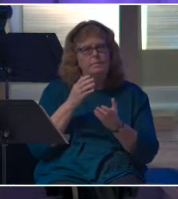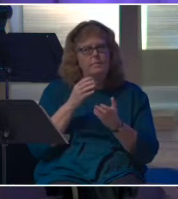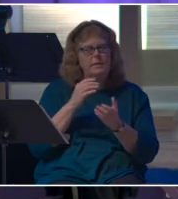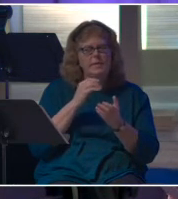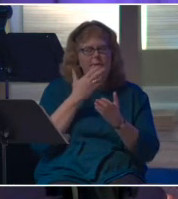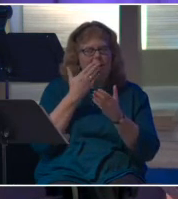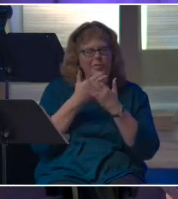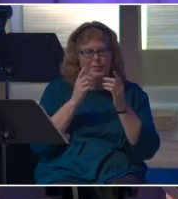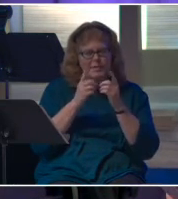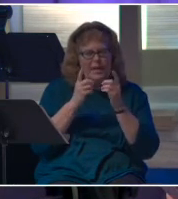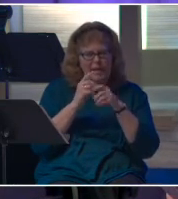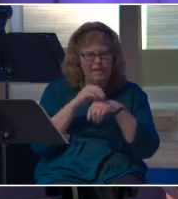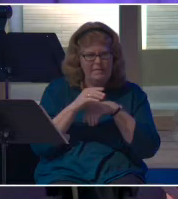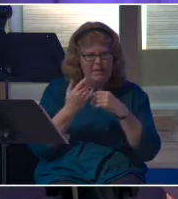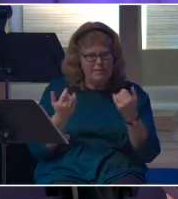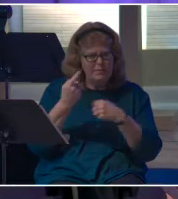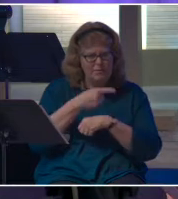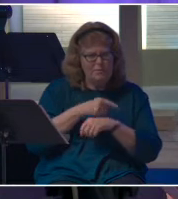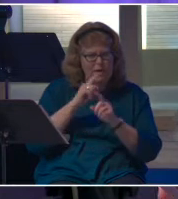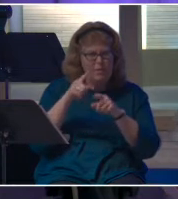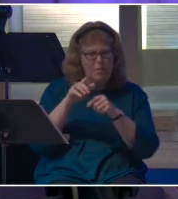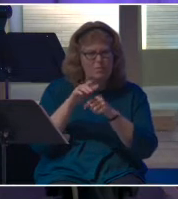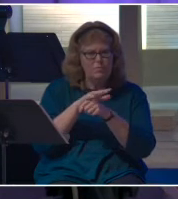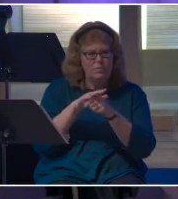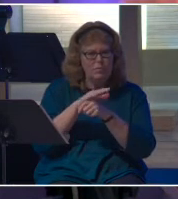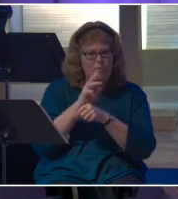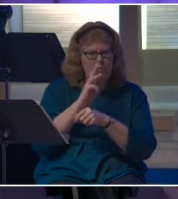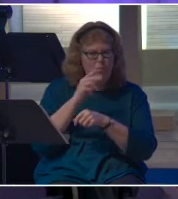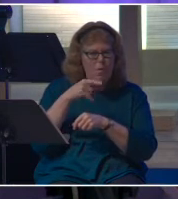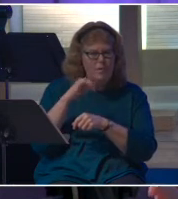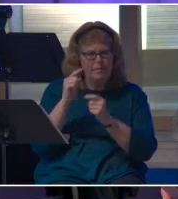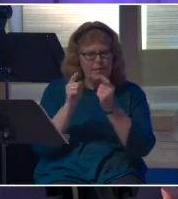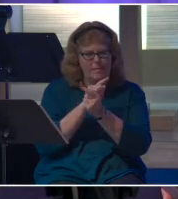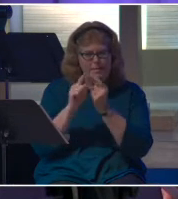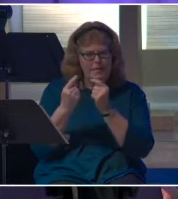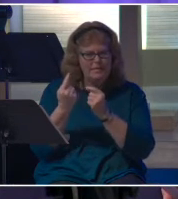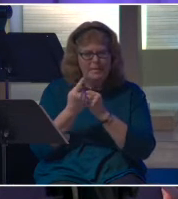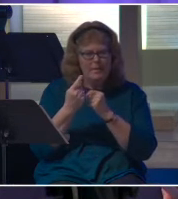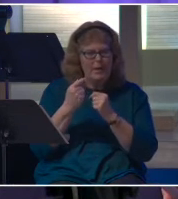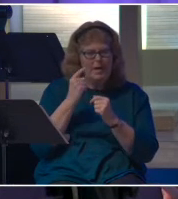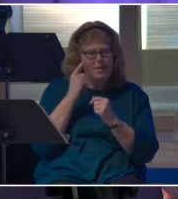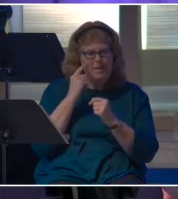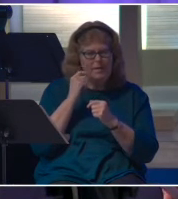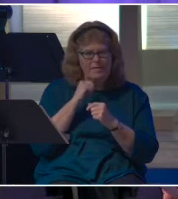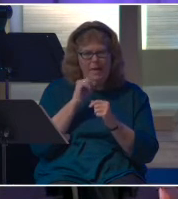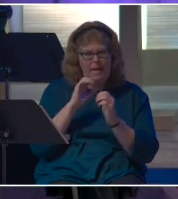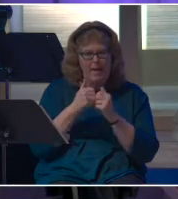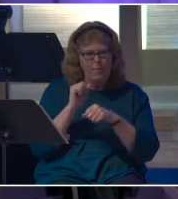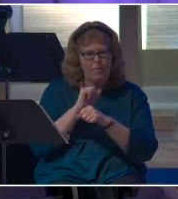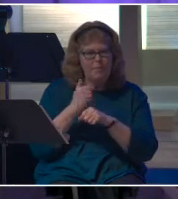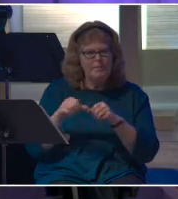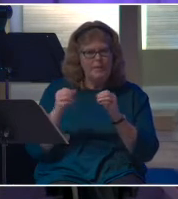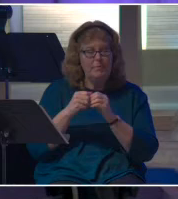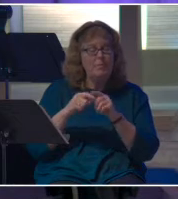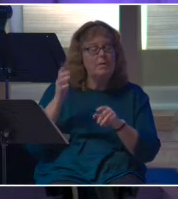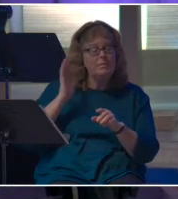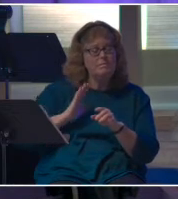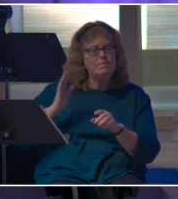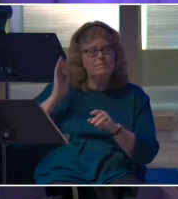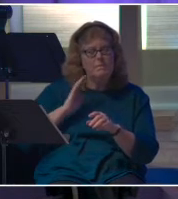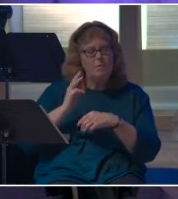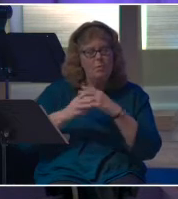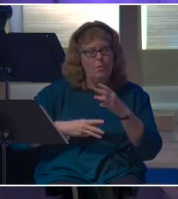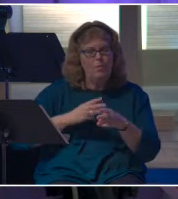dating advice today to go to your local water plant to meet somebody. I don't think that's how it works anymore. But in the ancient world,